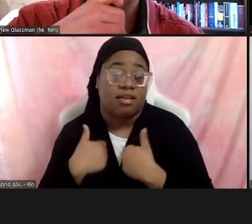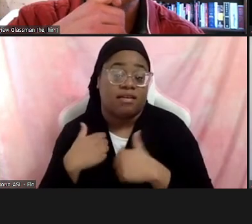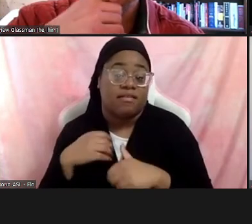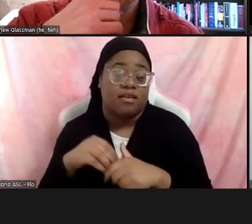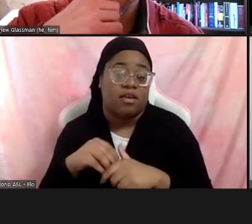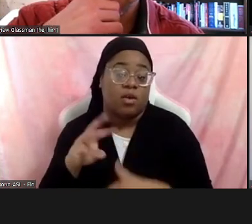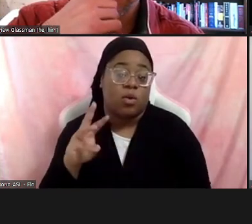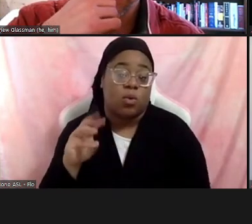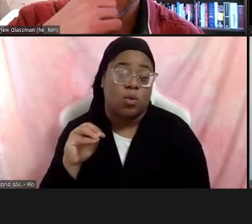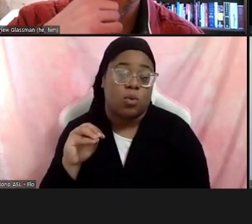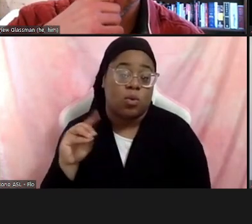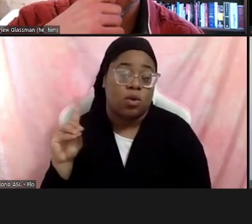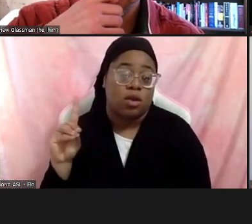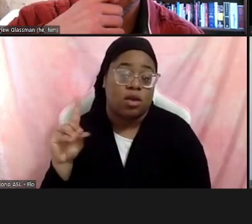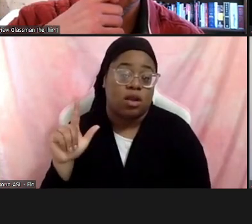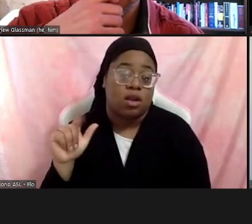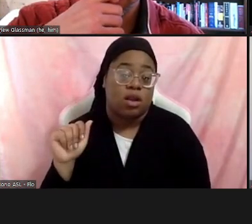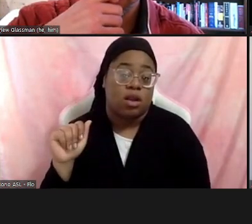Woodlawn, which